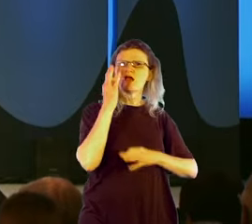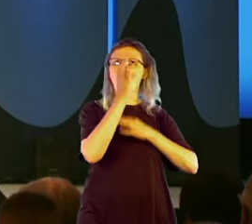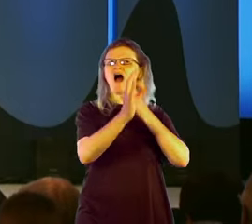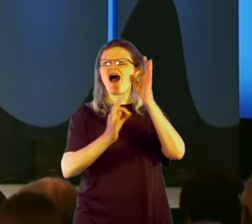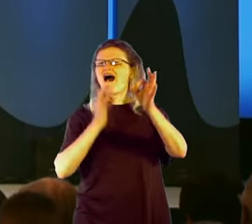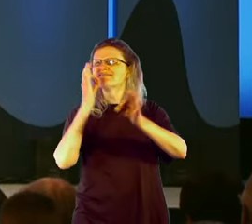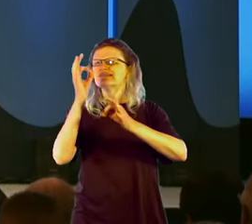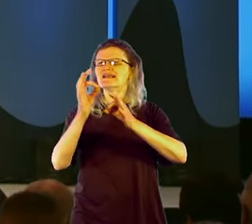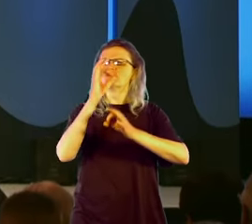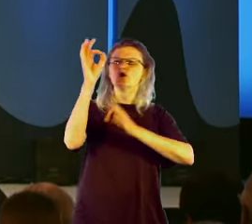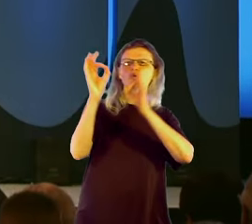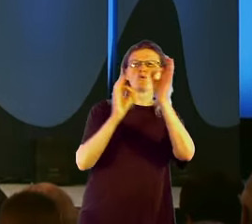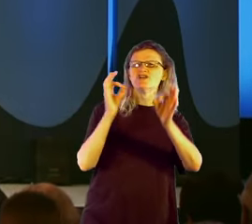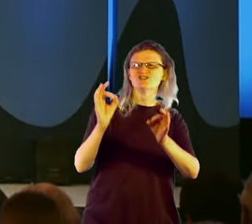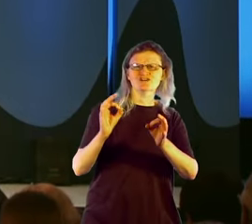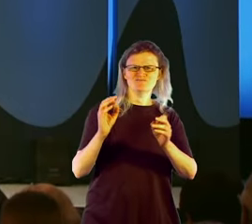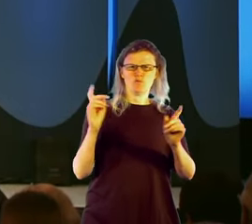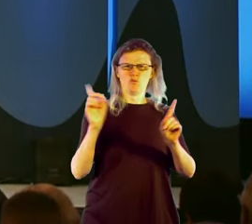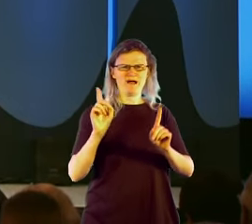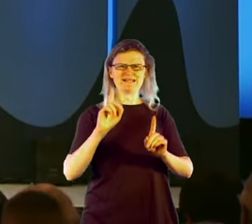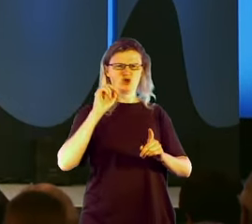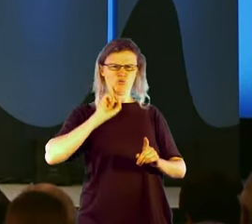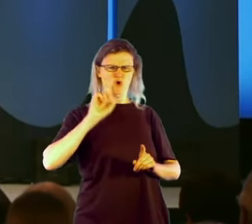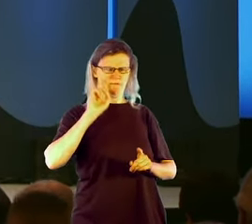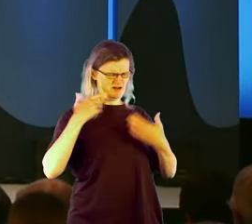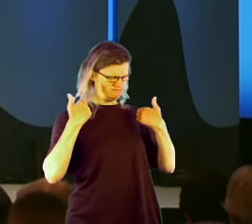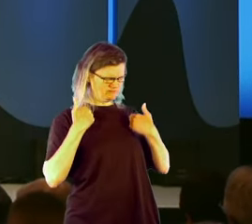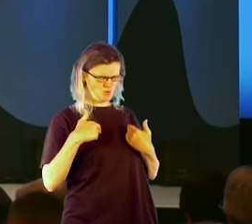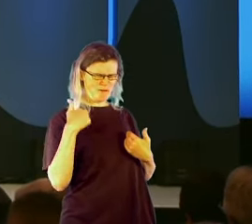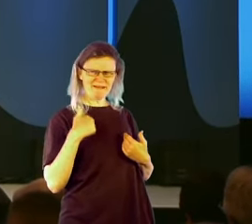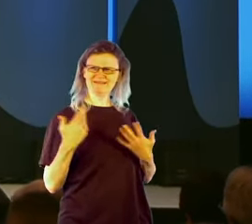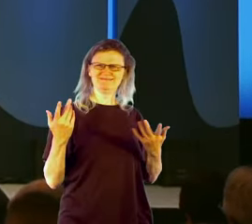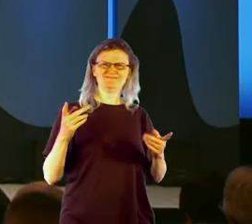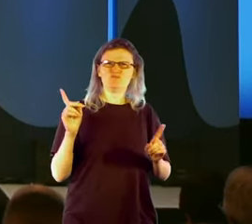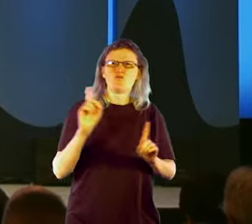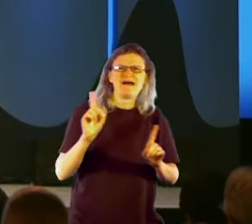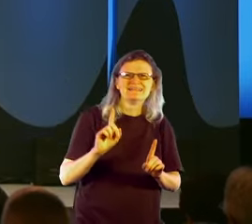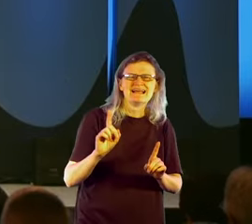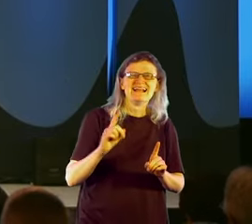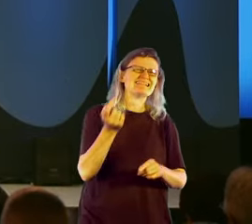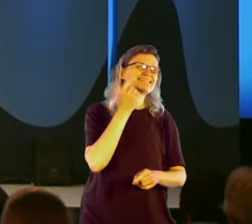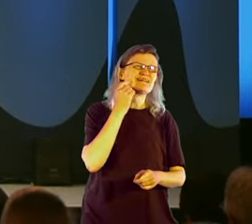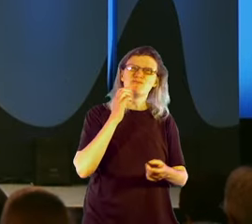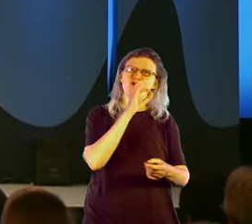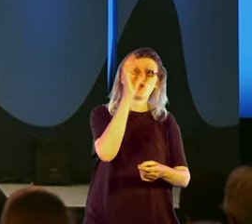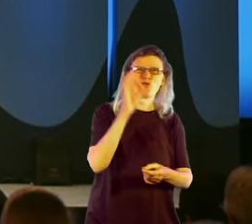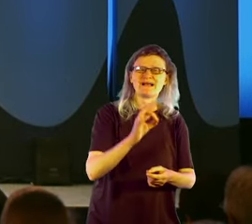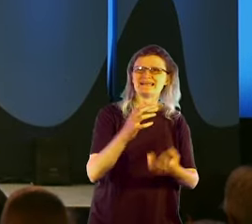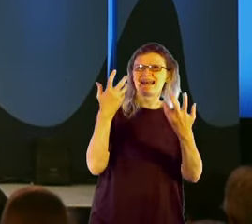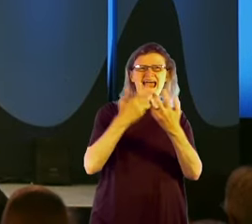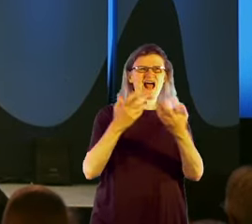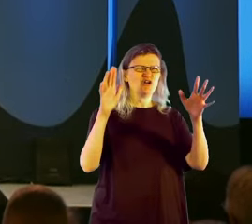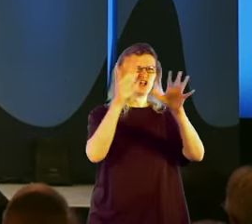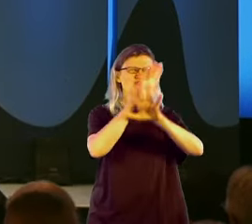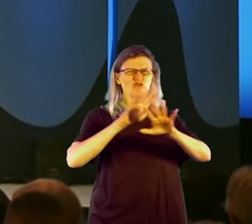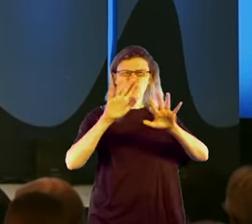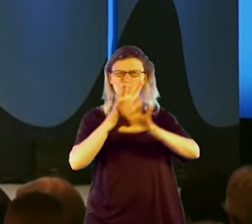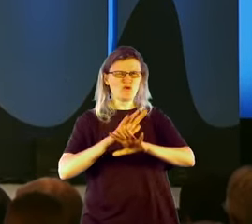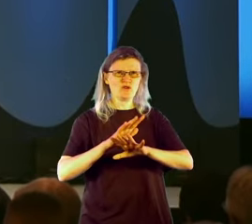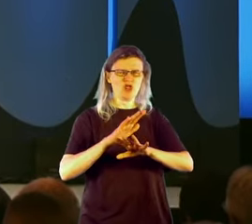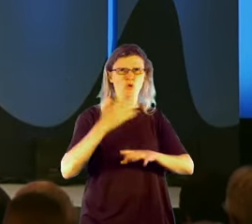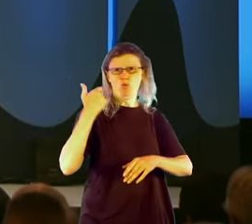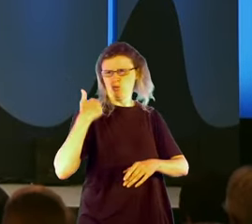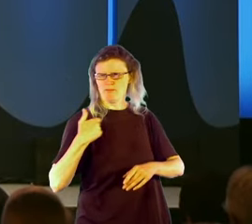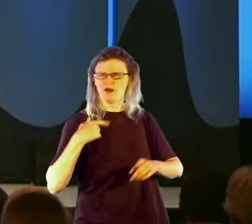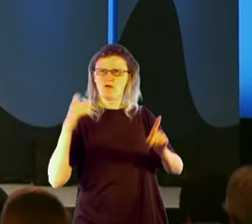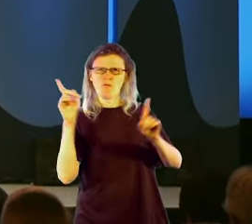those questions that are around at the moment. What is a woman? Why does no one seem able to answer that really simple question anymore? What is a